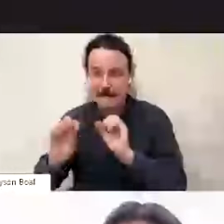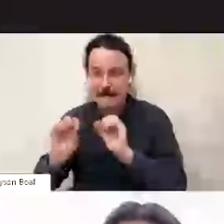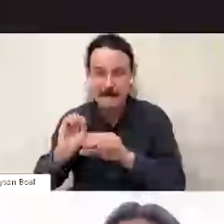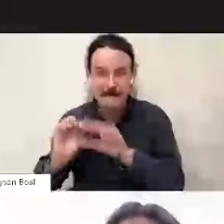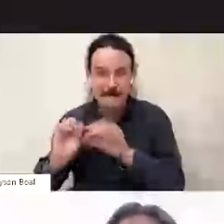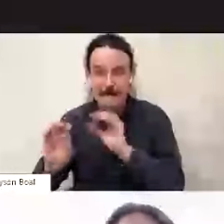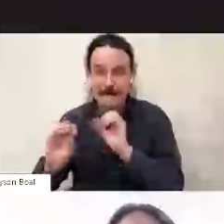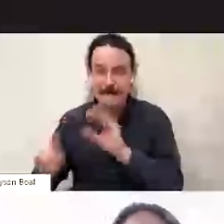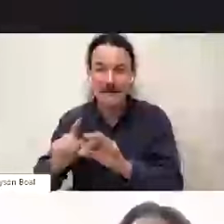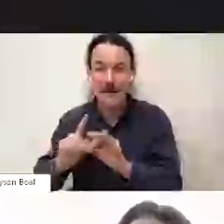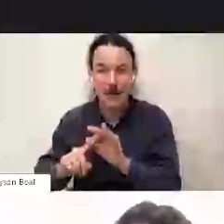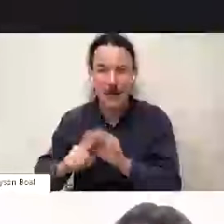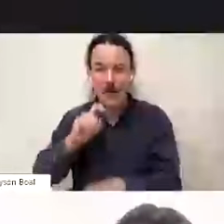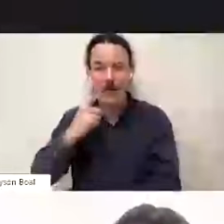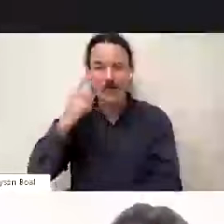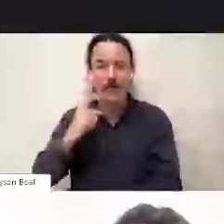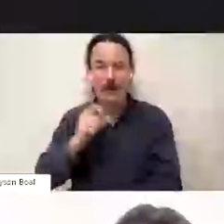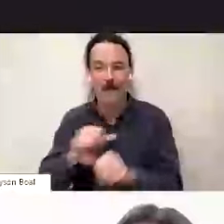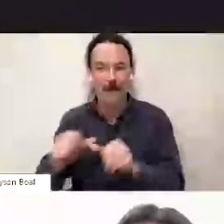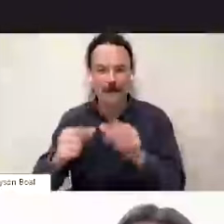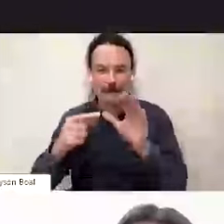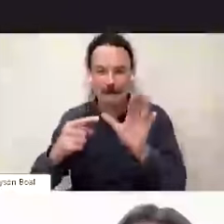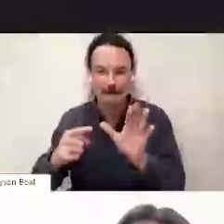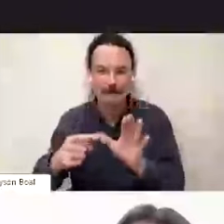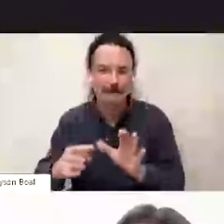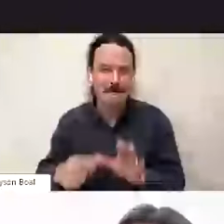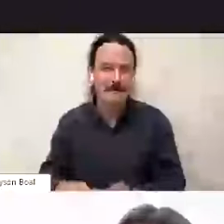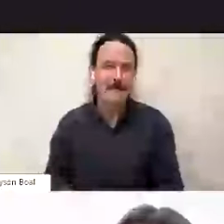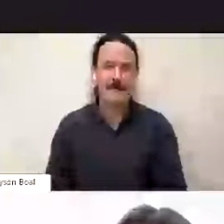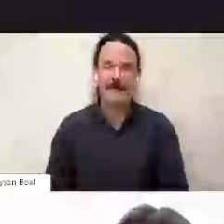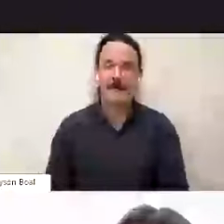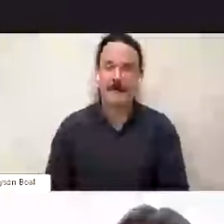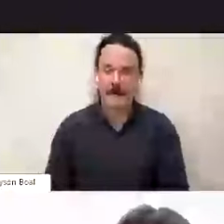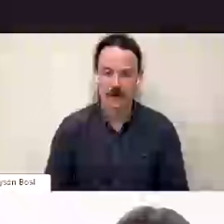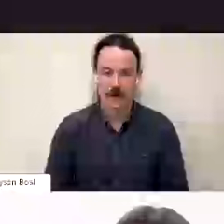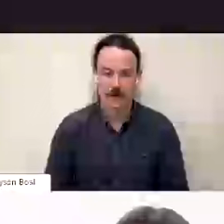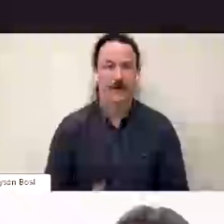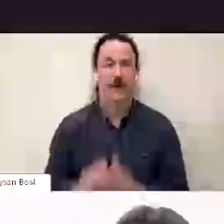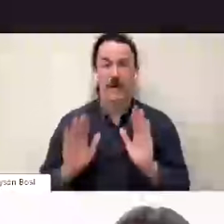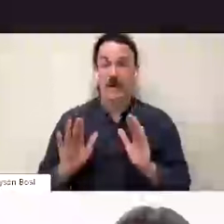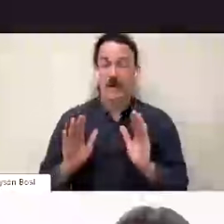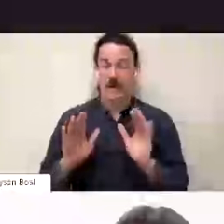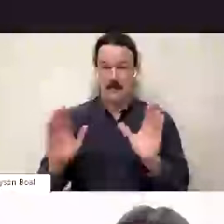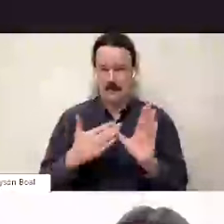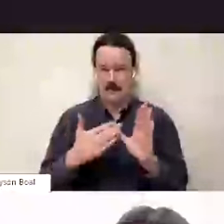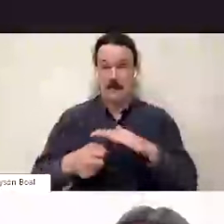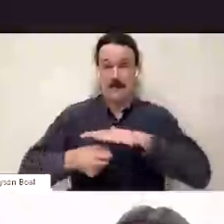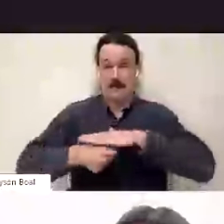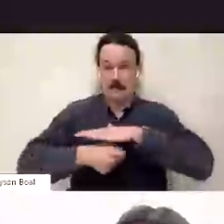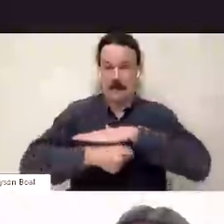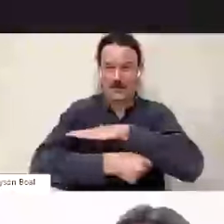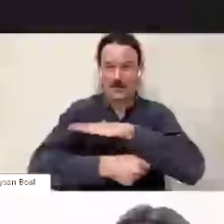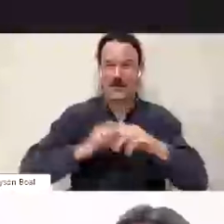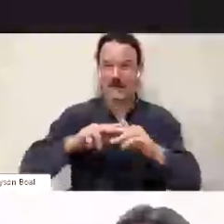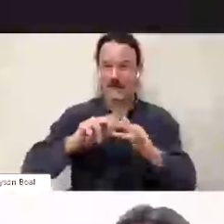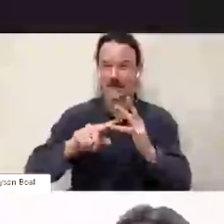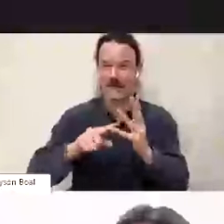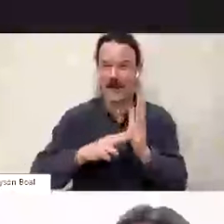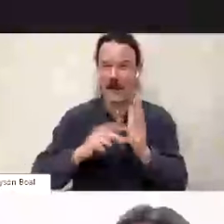we can. But I'm just thinking, to kick us off, foundational support is the buzzword at the moment. So we're talking